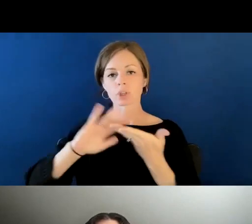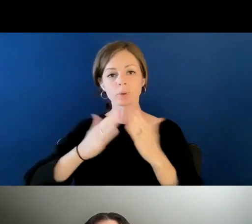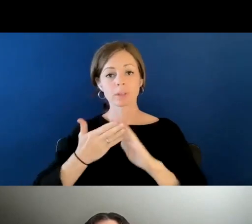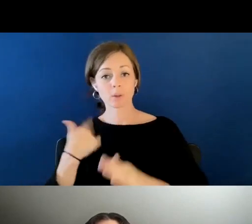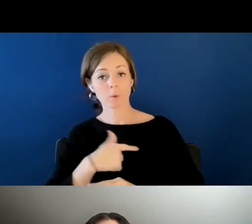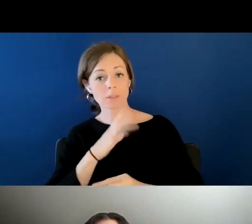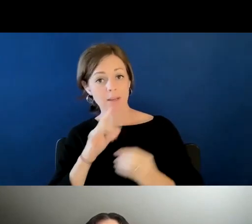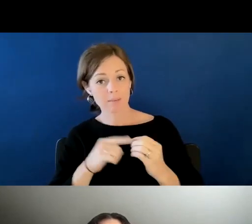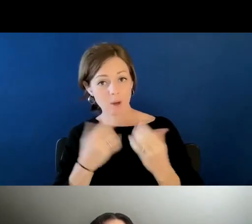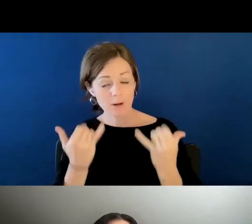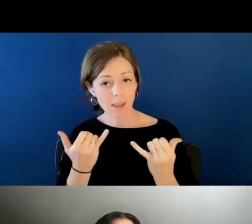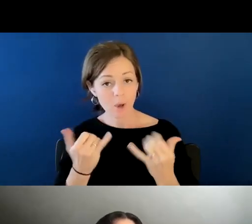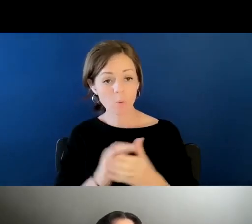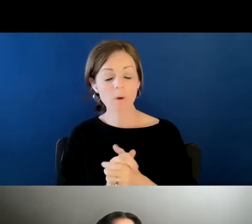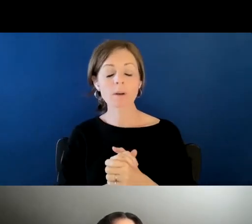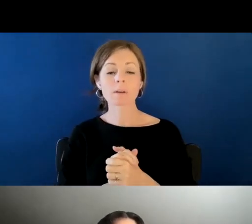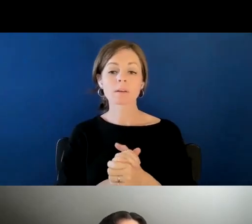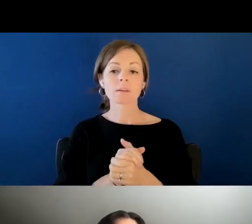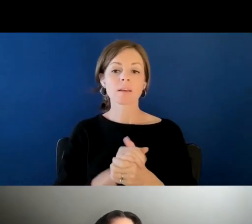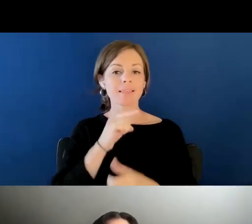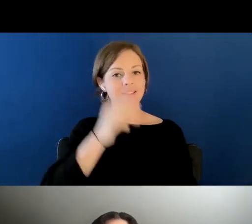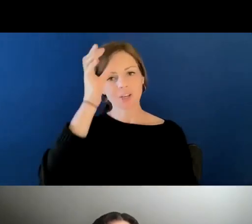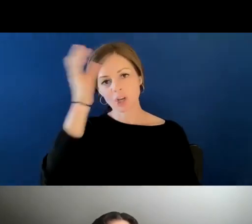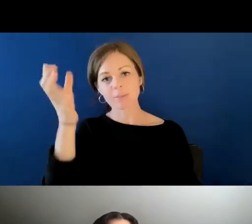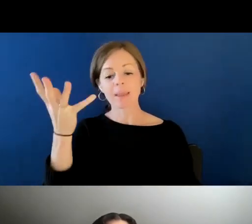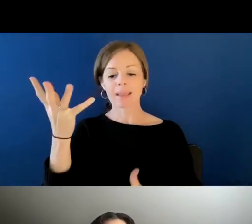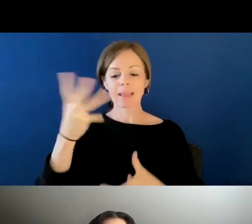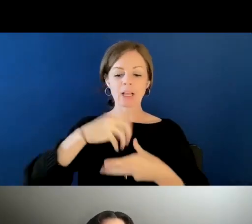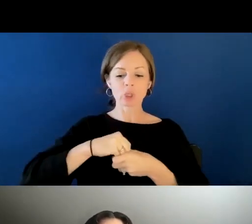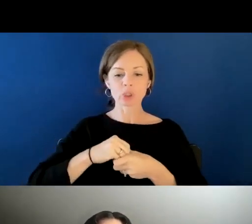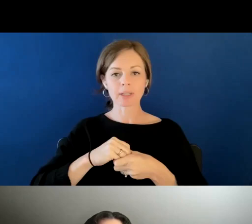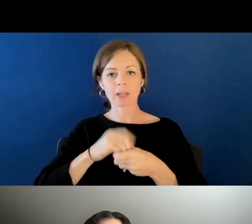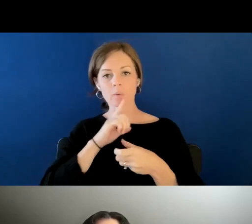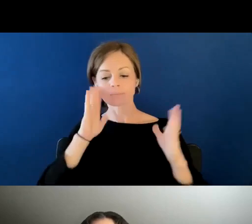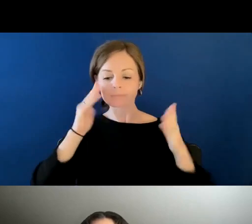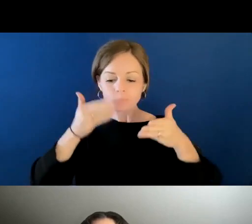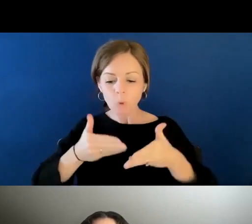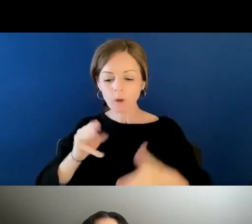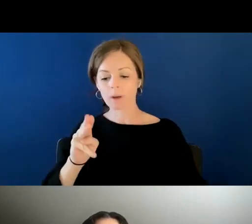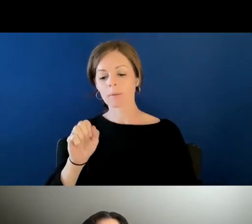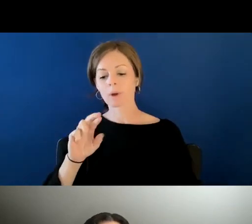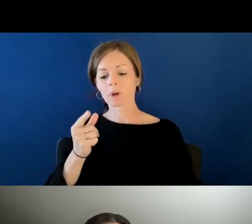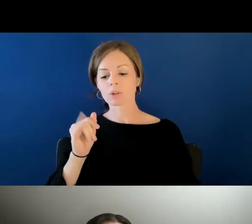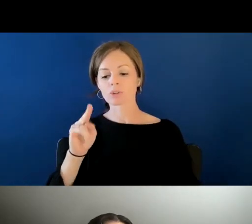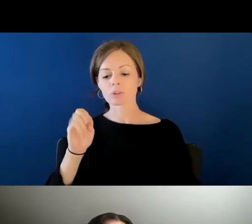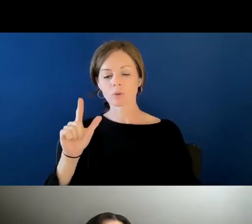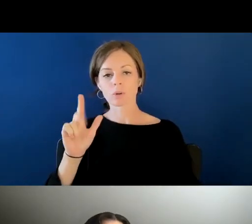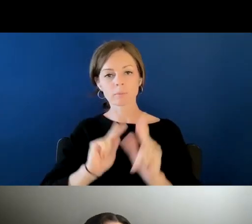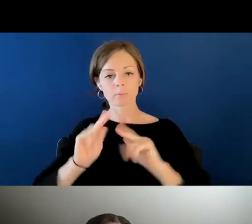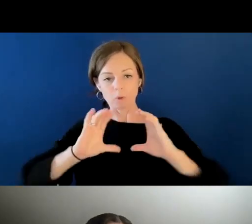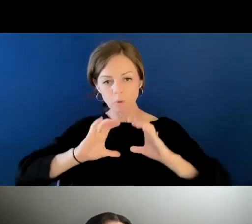about. This concept of inclusion and centering on the margins has just sort of flown,